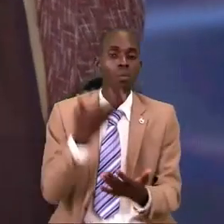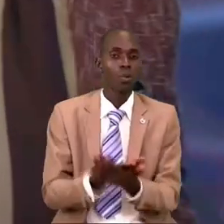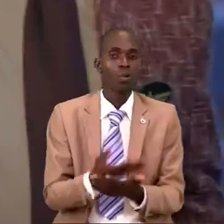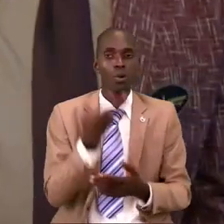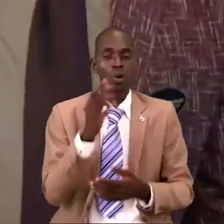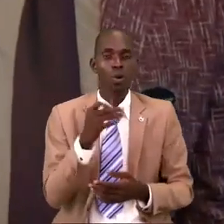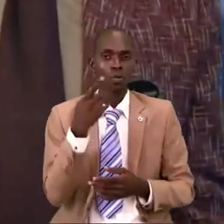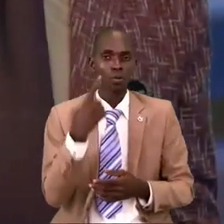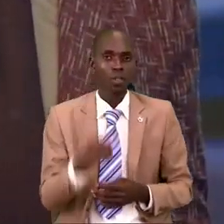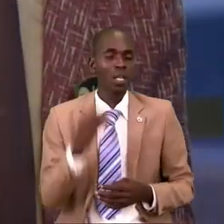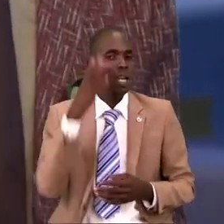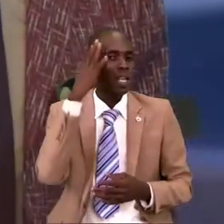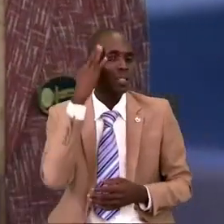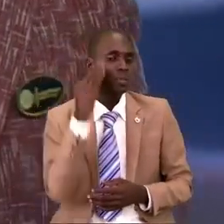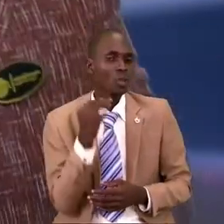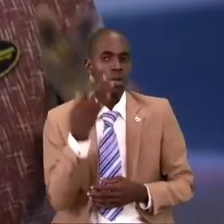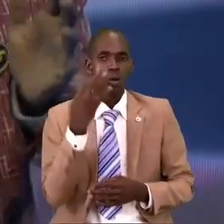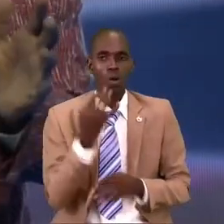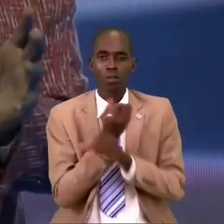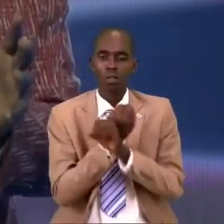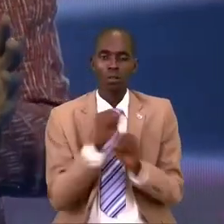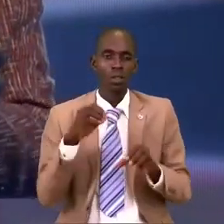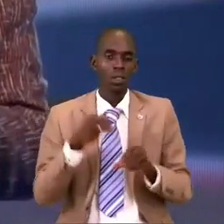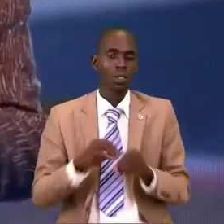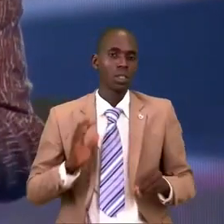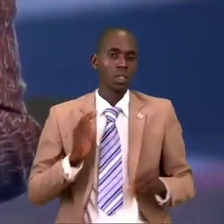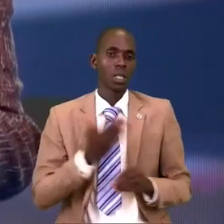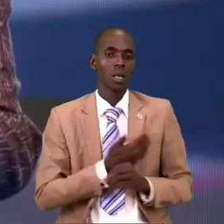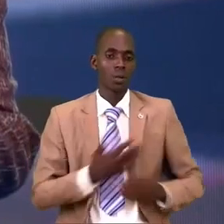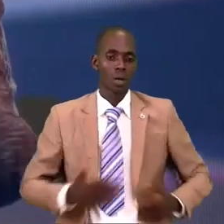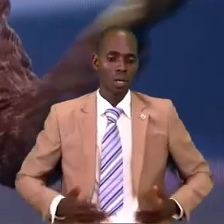faithful saints through girded,